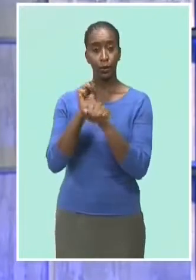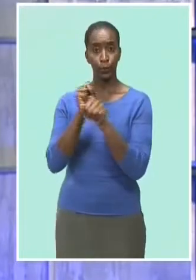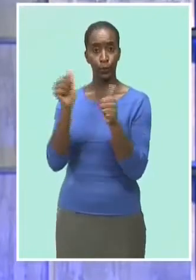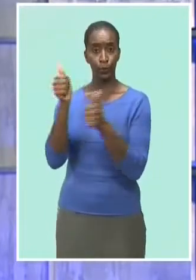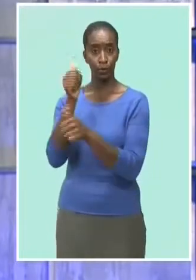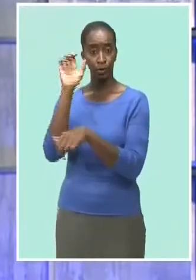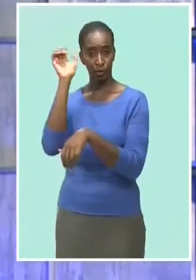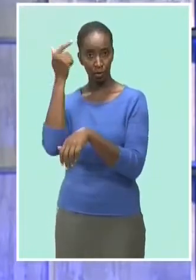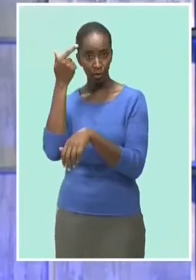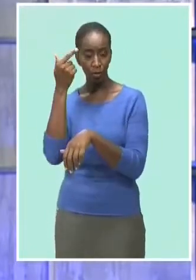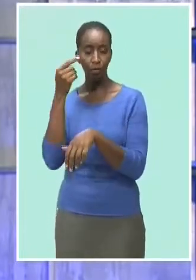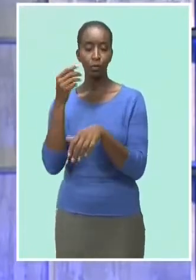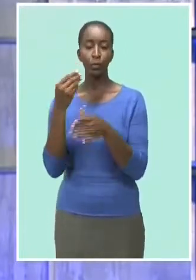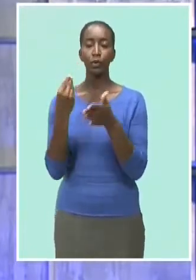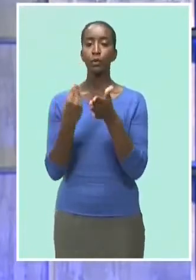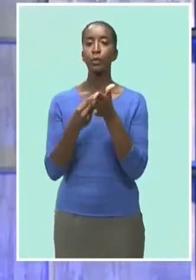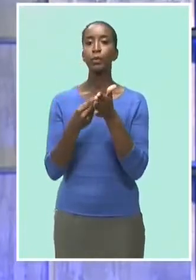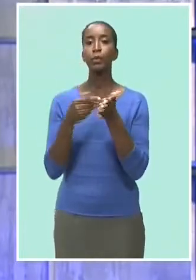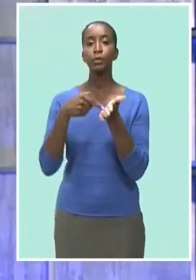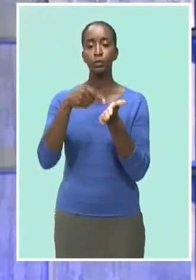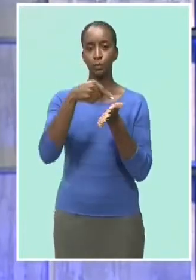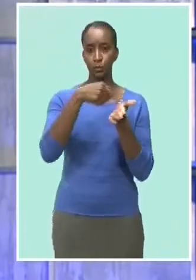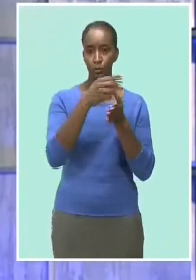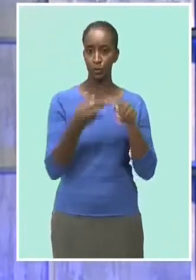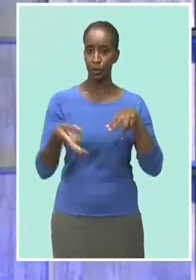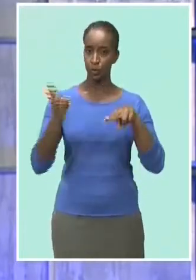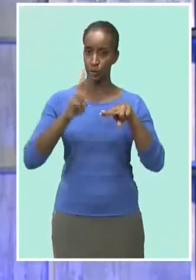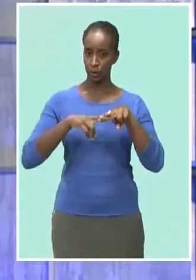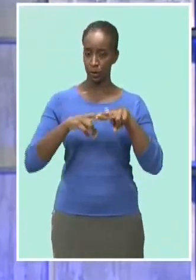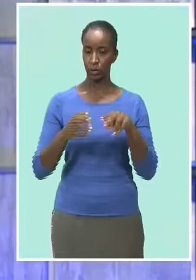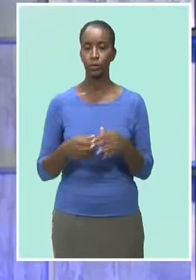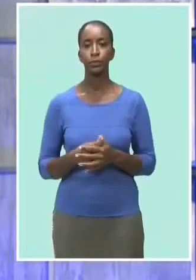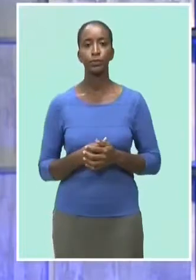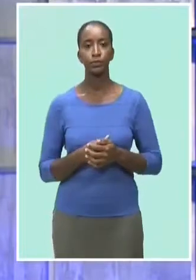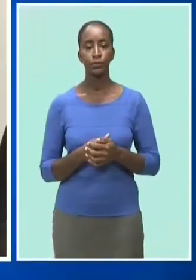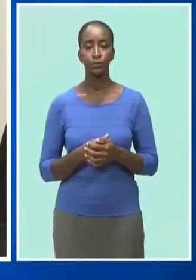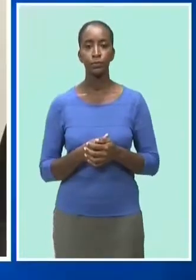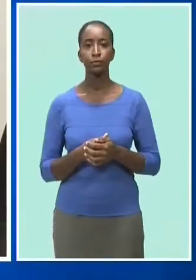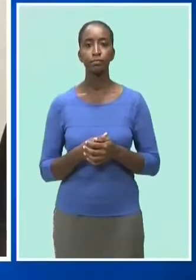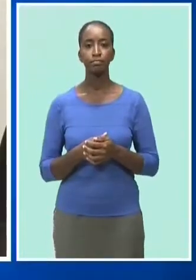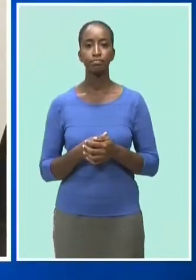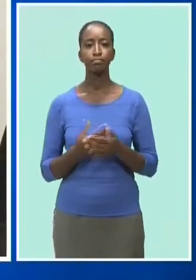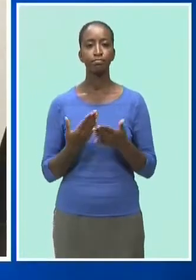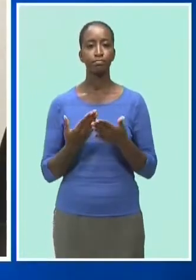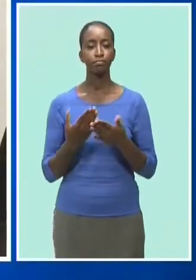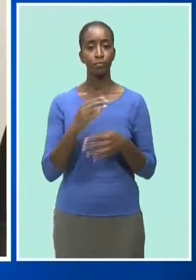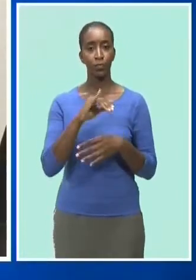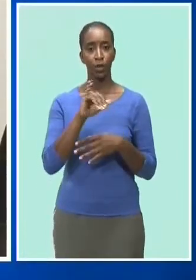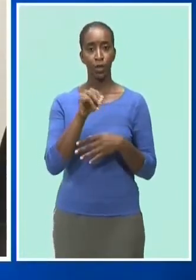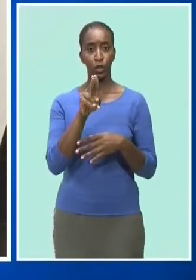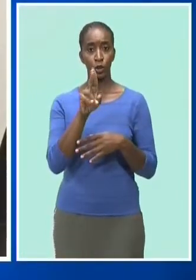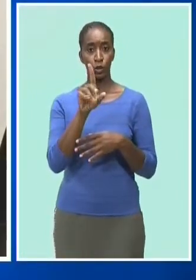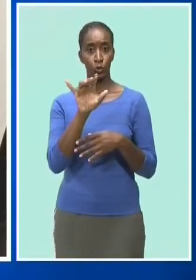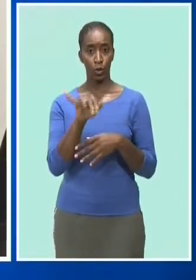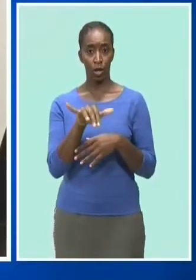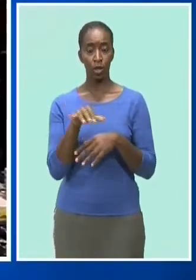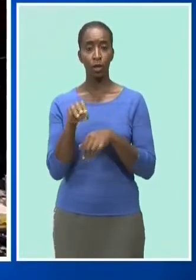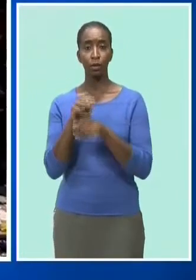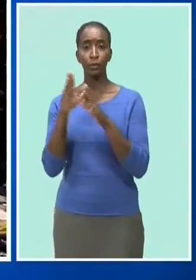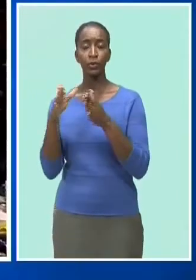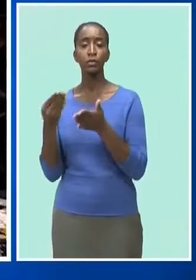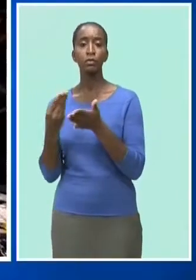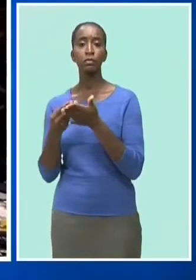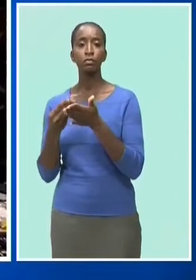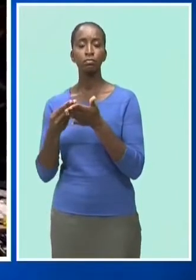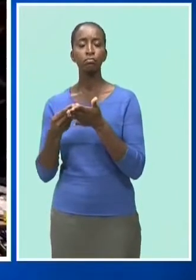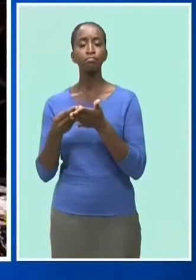be completed in time for the 2020 budget presentation. In early July, Minister of Finance Winston Jordan confirmed that public